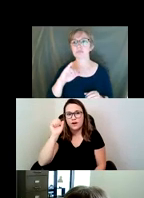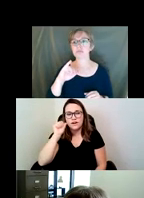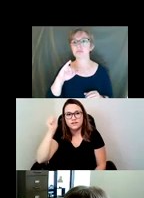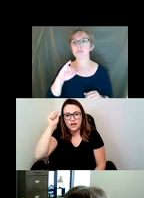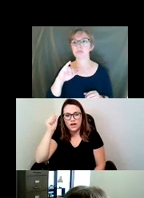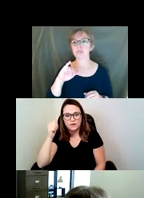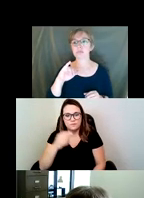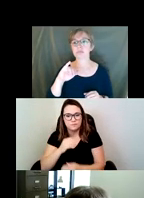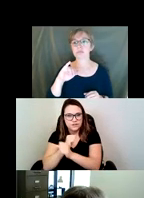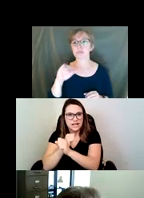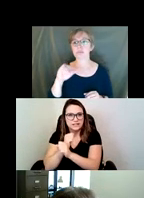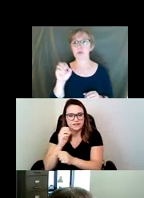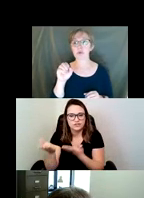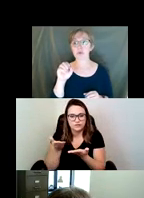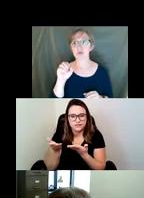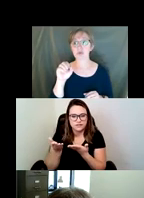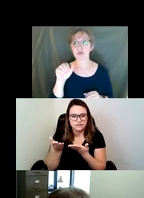of questions that came in through our Q&A?